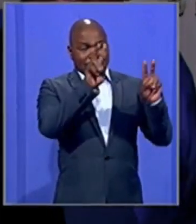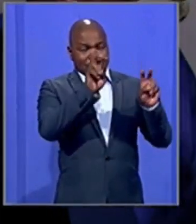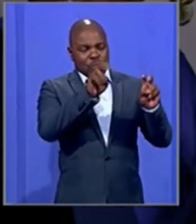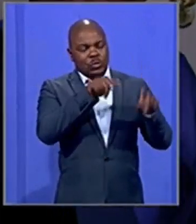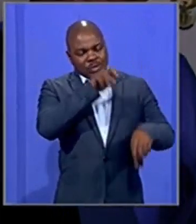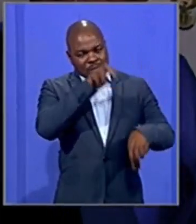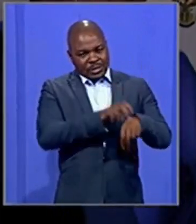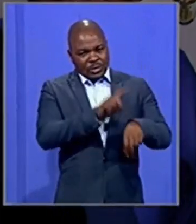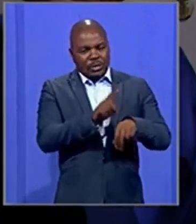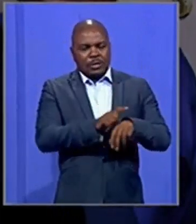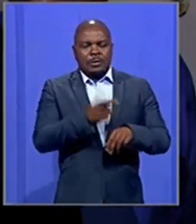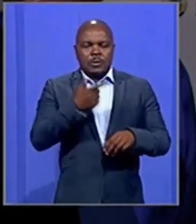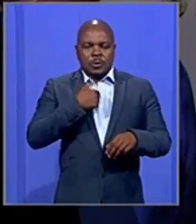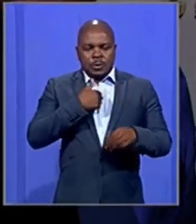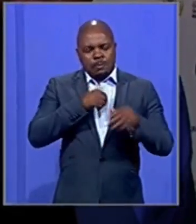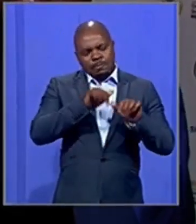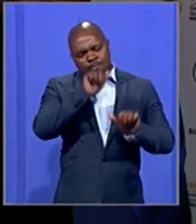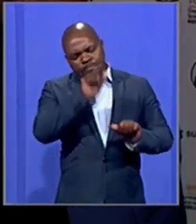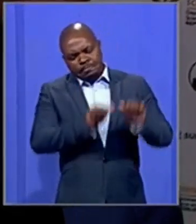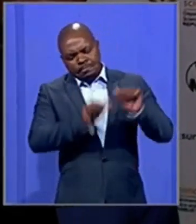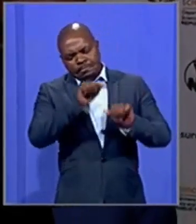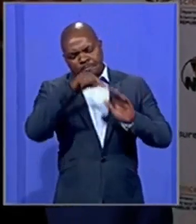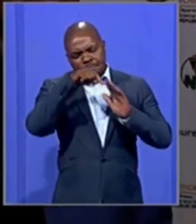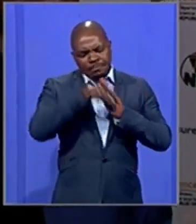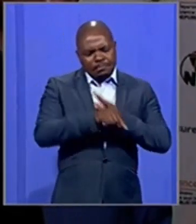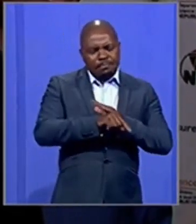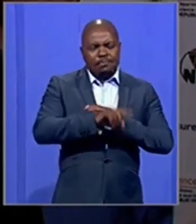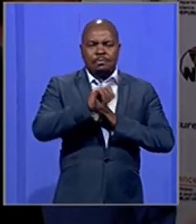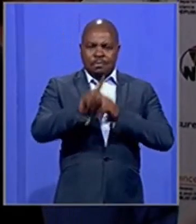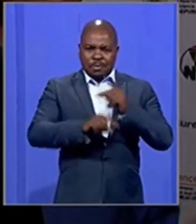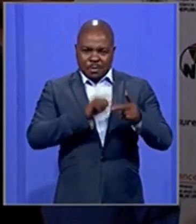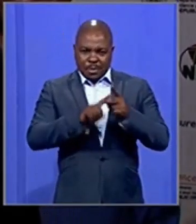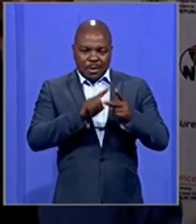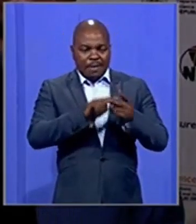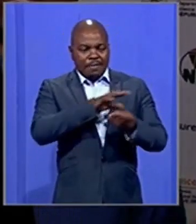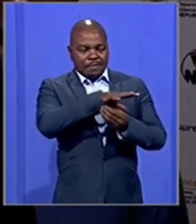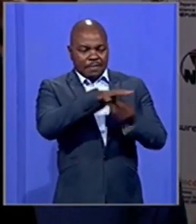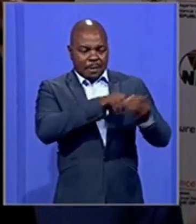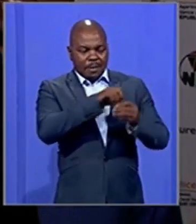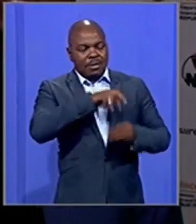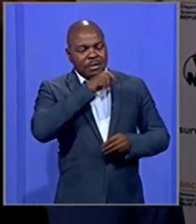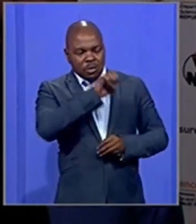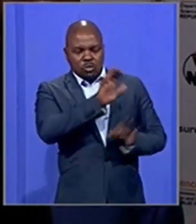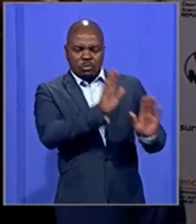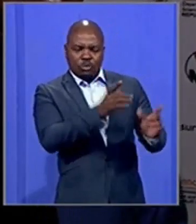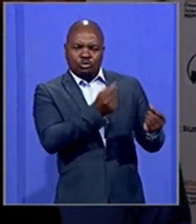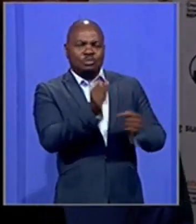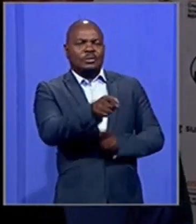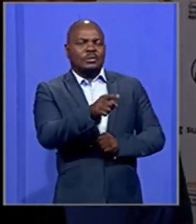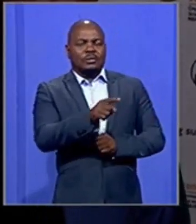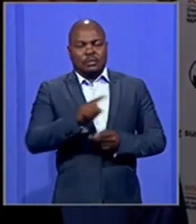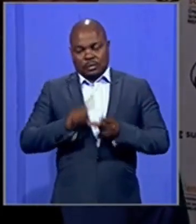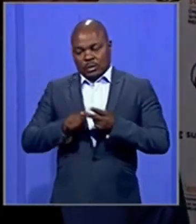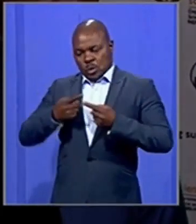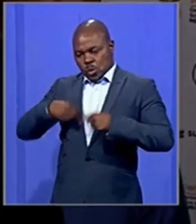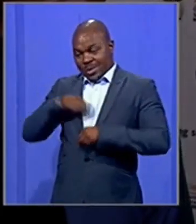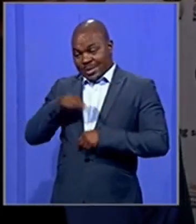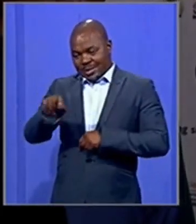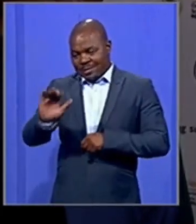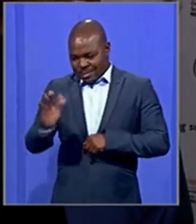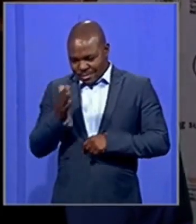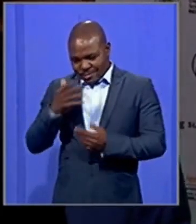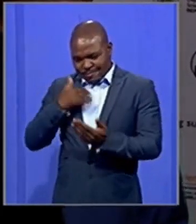be properly assessed, dealt with by the royal family, and we will also be studying the judgment to